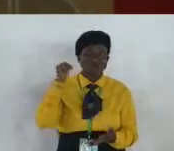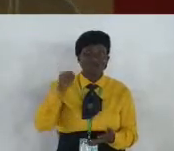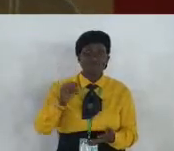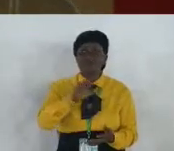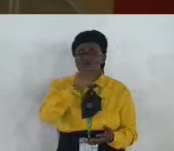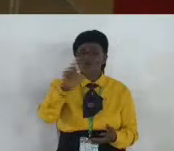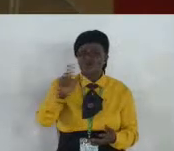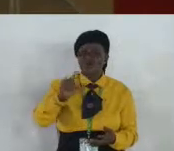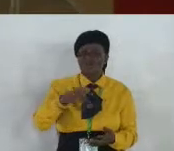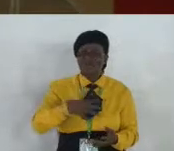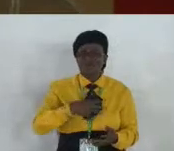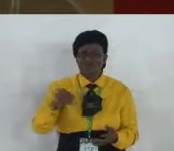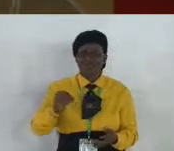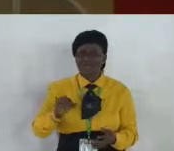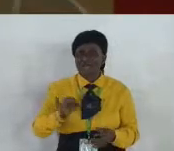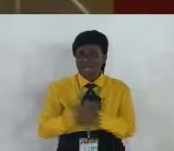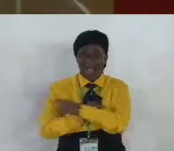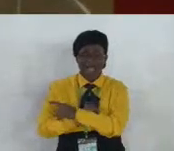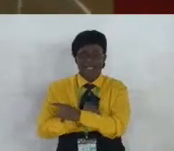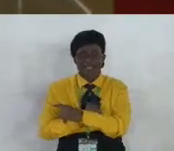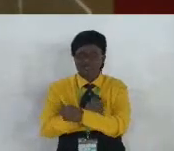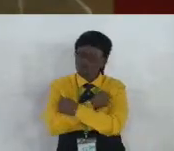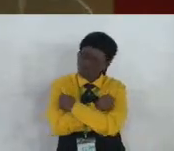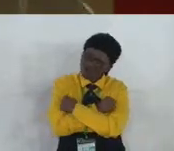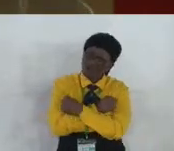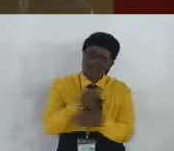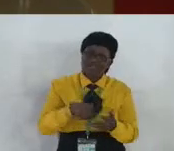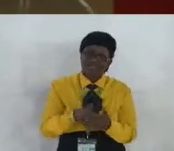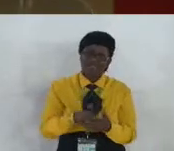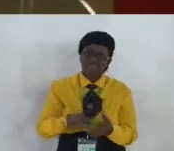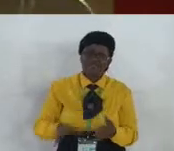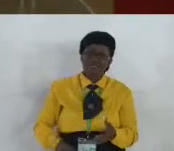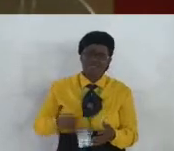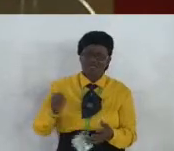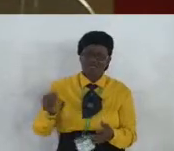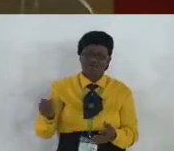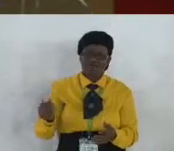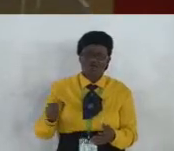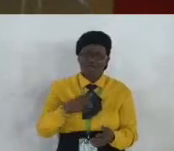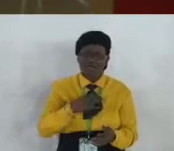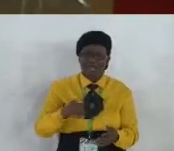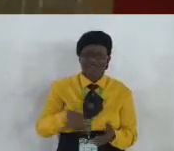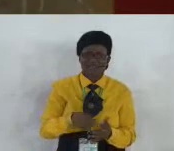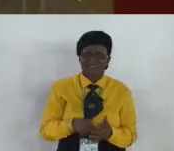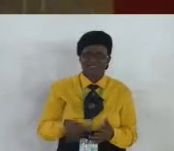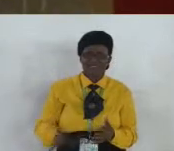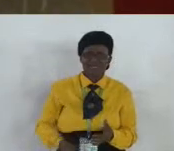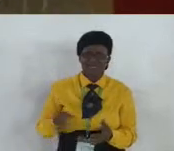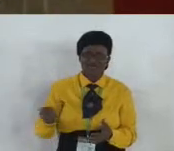I loved this dog, and this dog loved me.